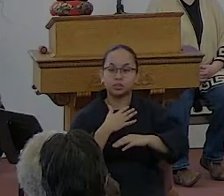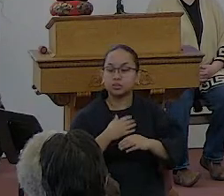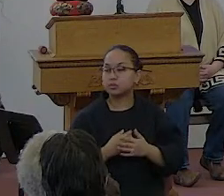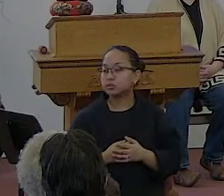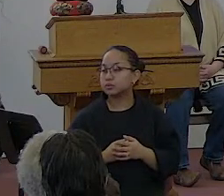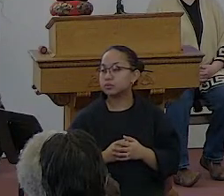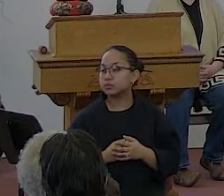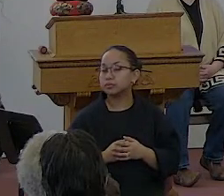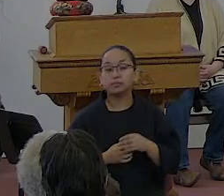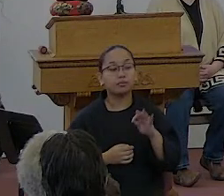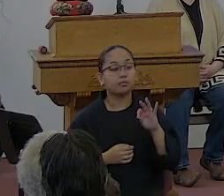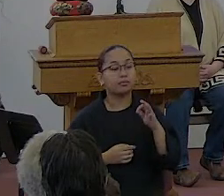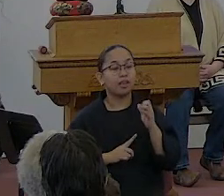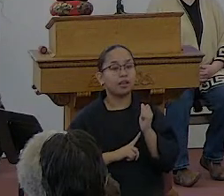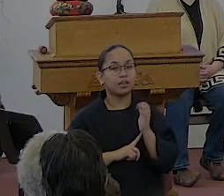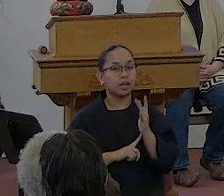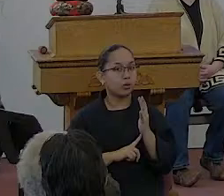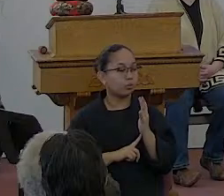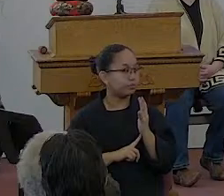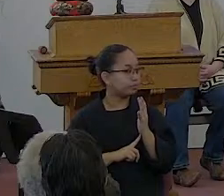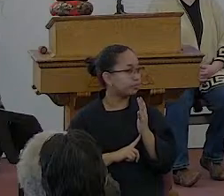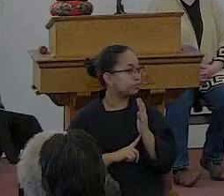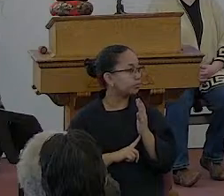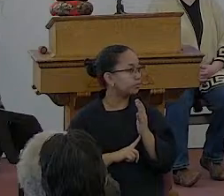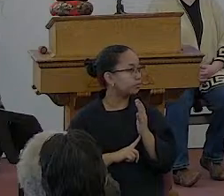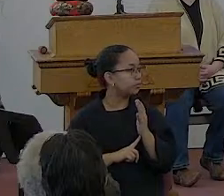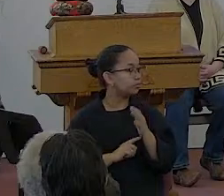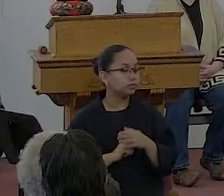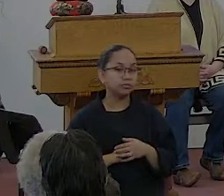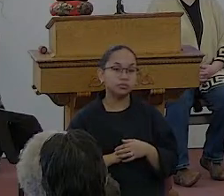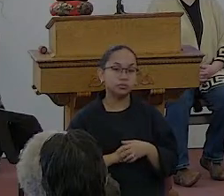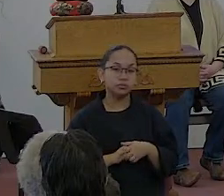I light the 9th candle.